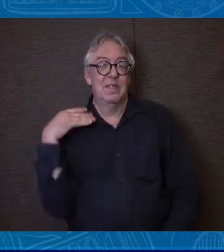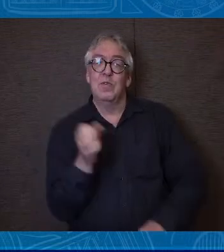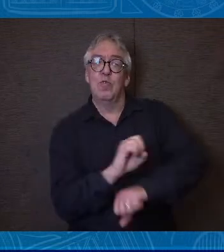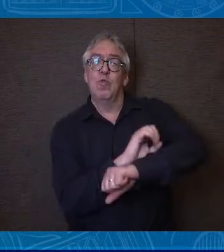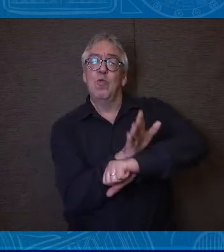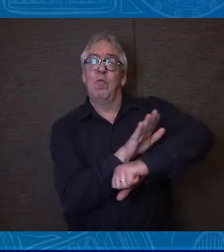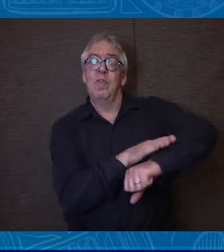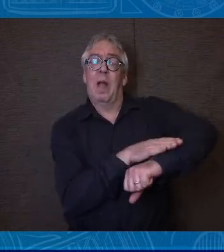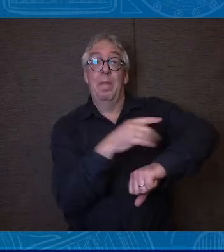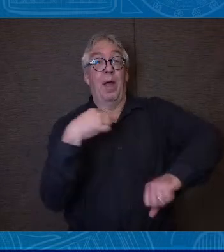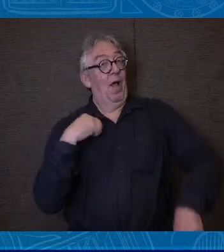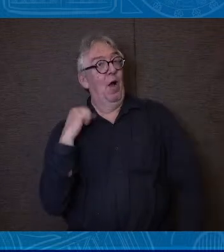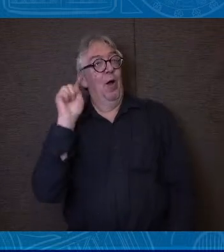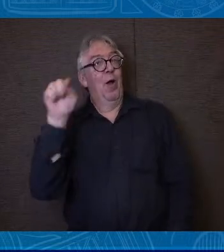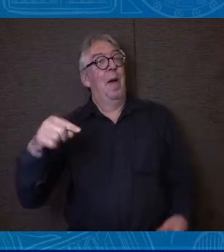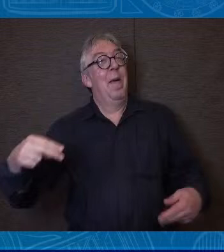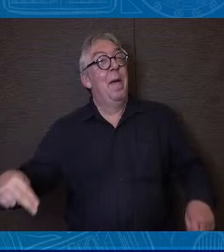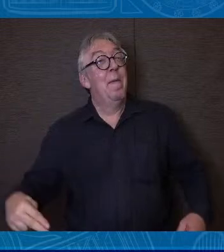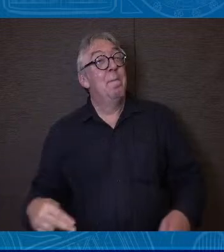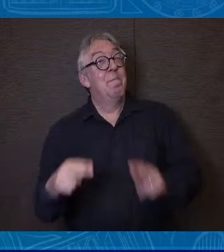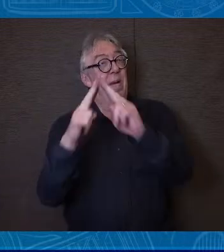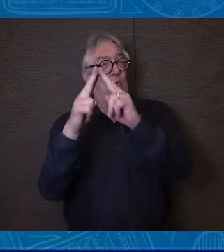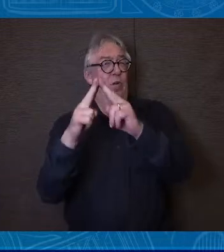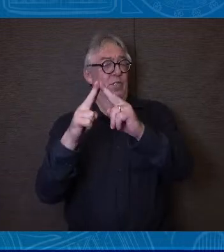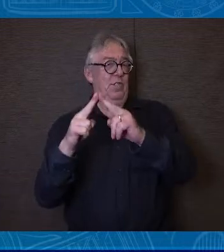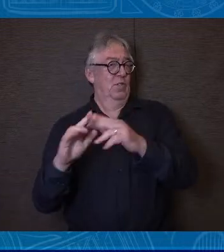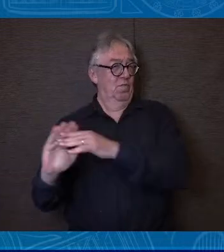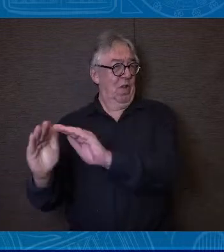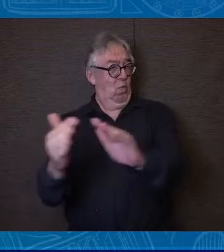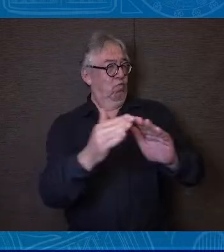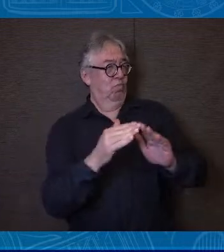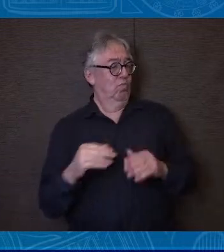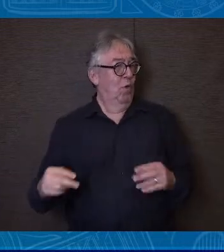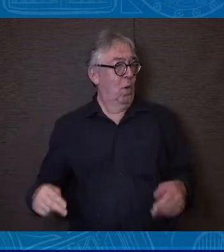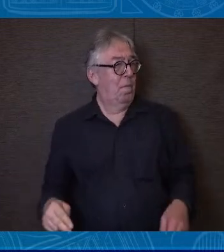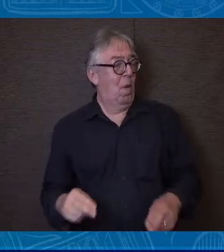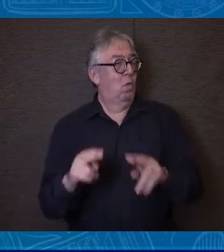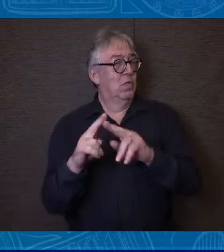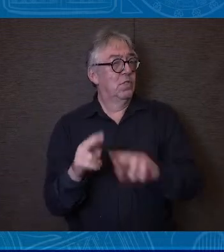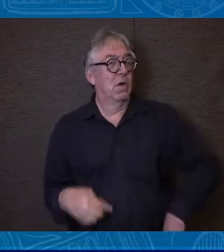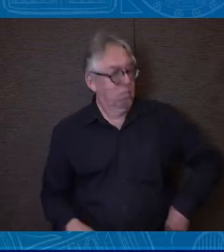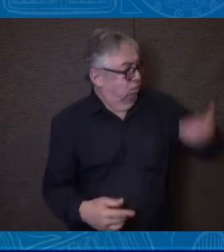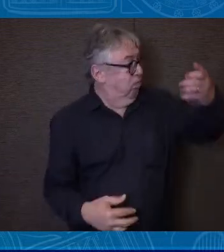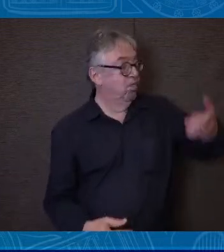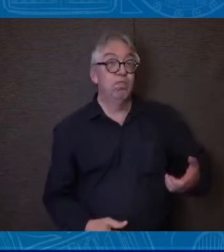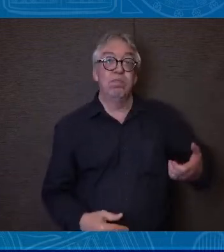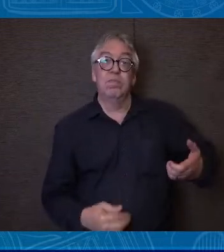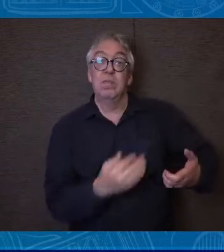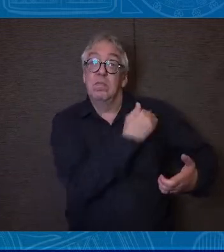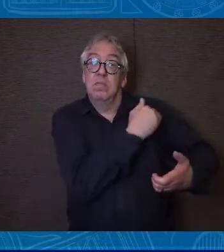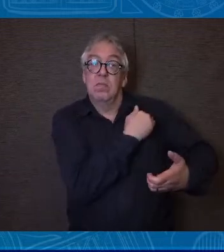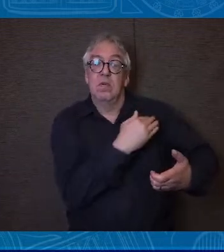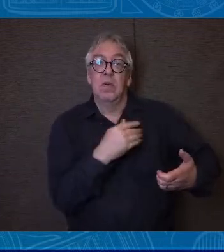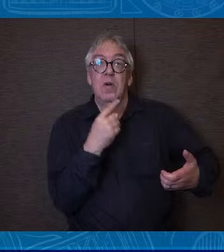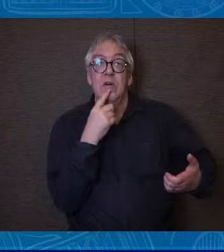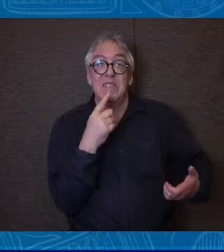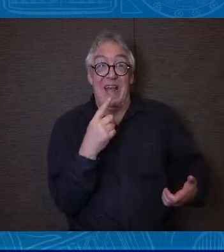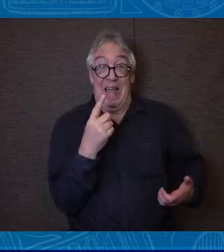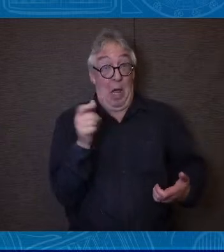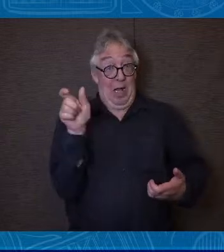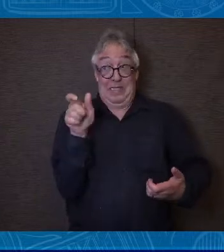in Paris, in the metro of Paris, and suddenly I received an alert on my smartphone saying that someone around